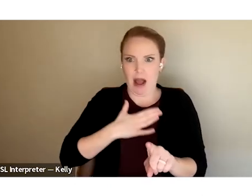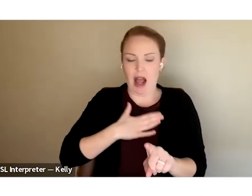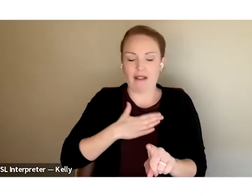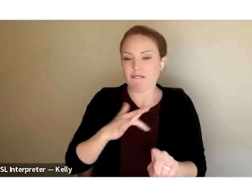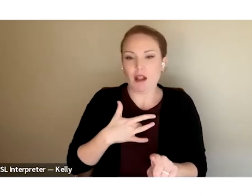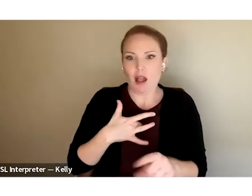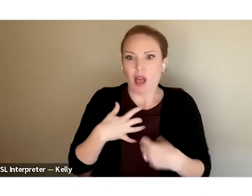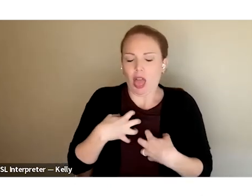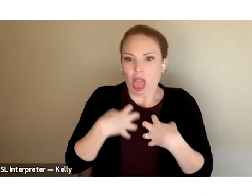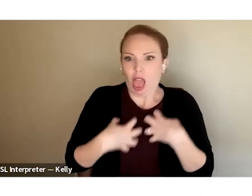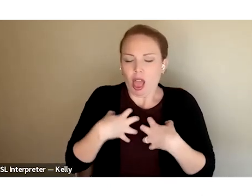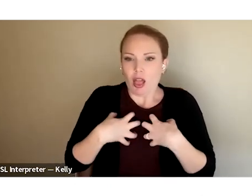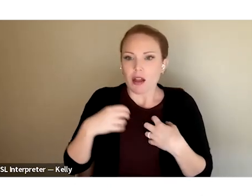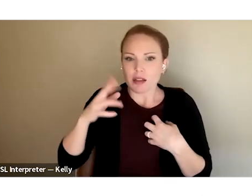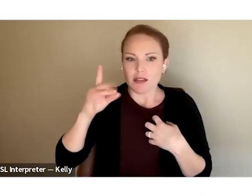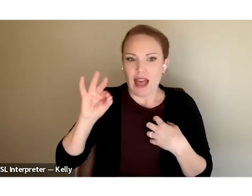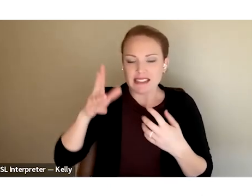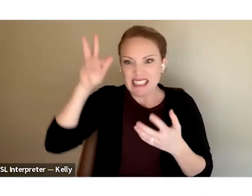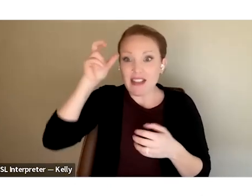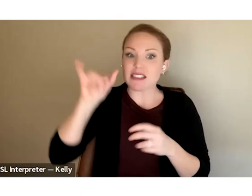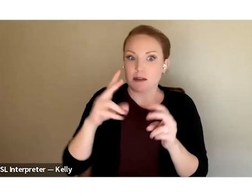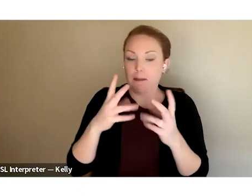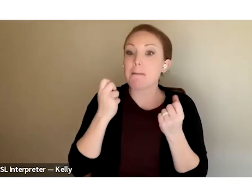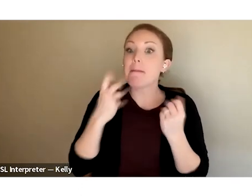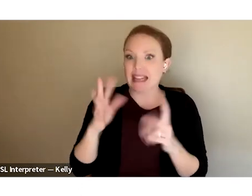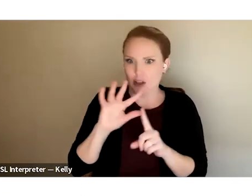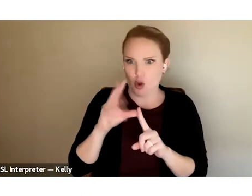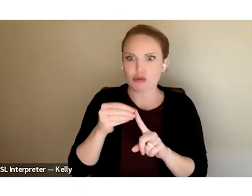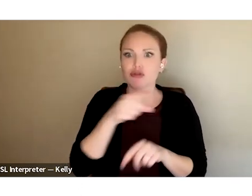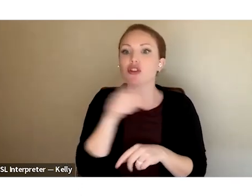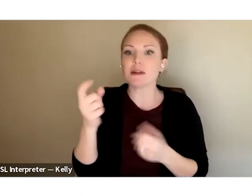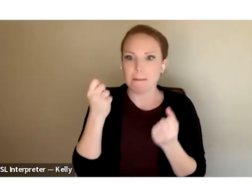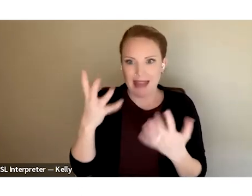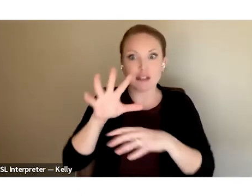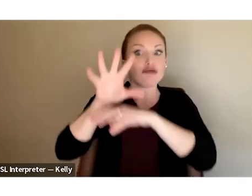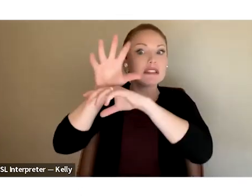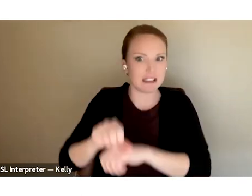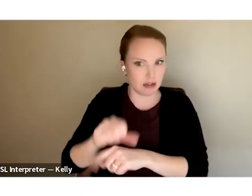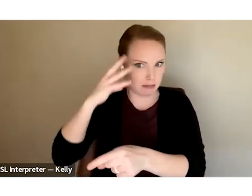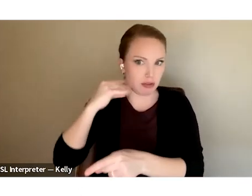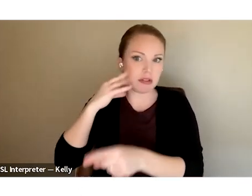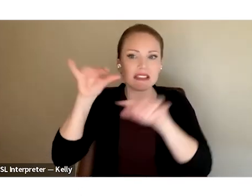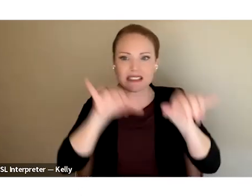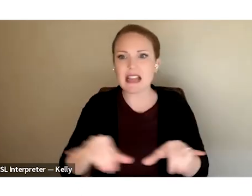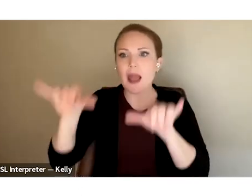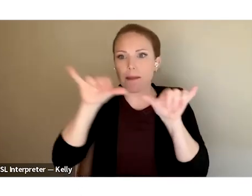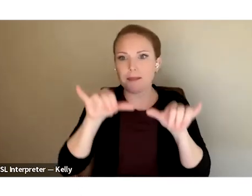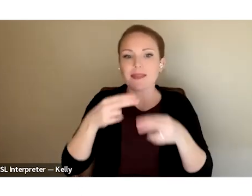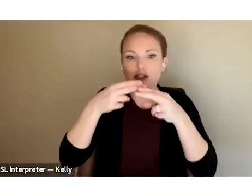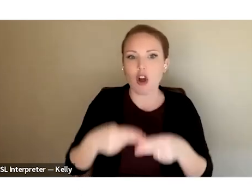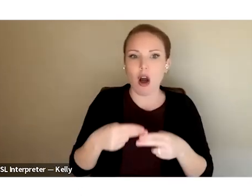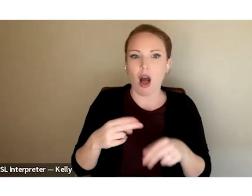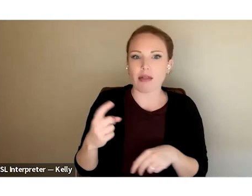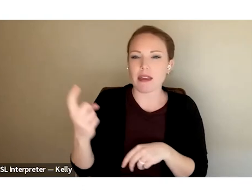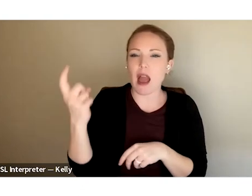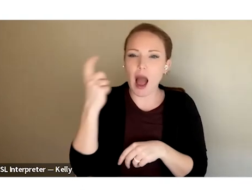this is in many cultures and traditions. I see folks responding to this. So it's called the eye of